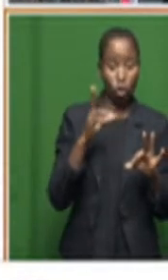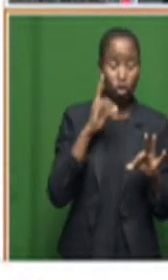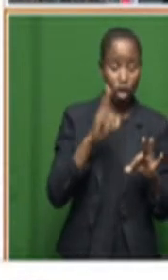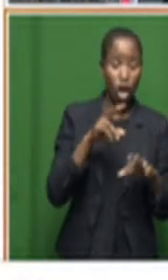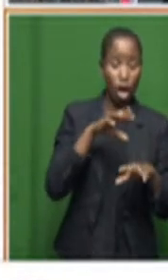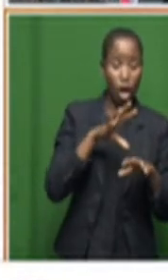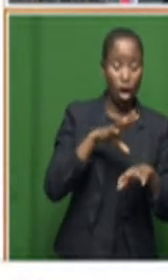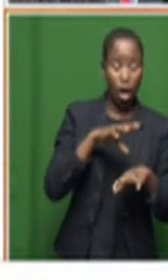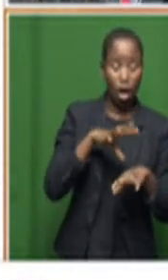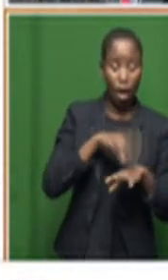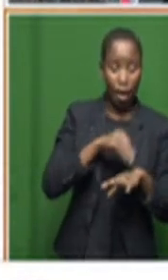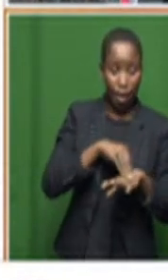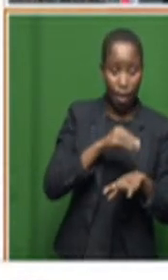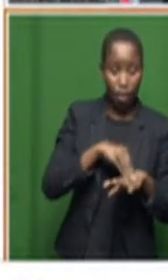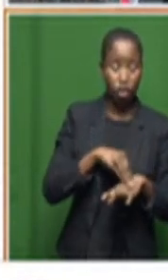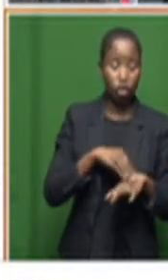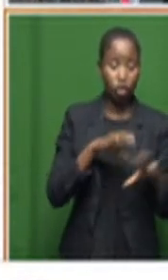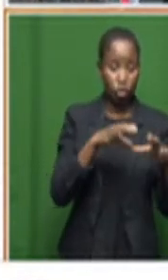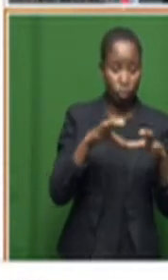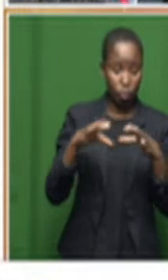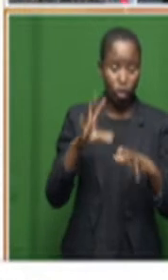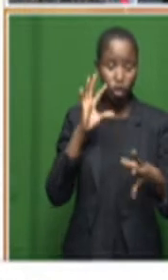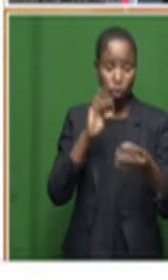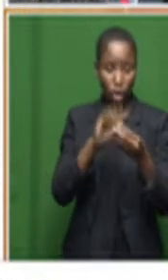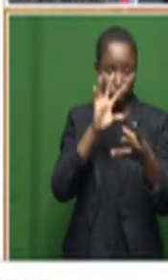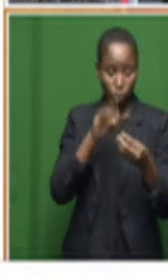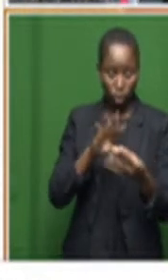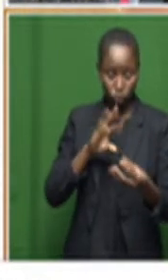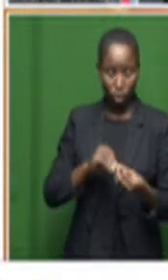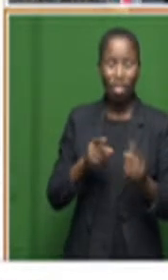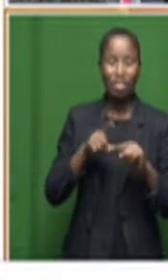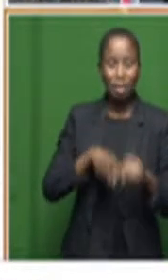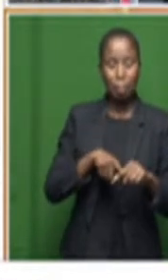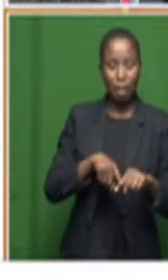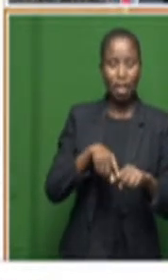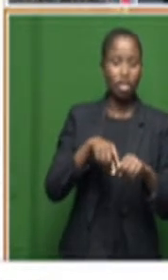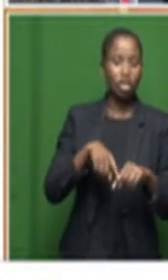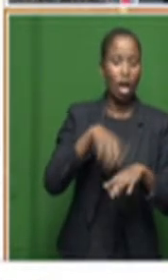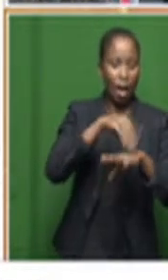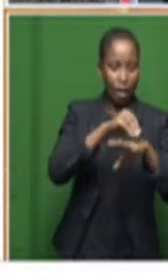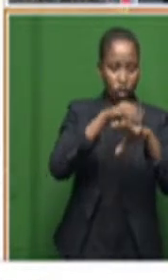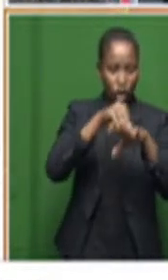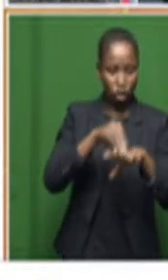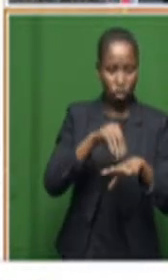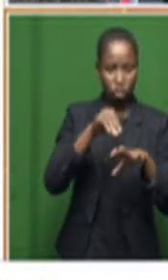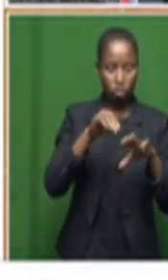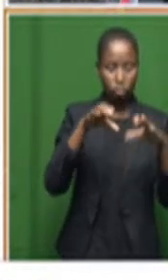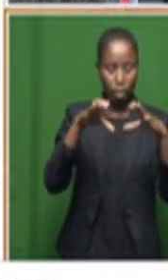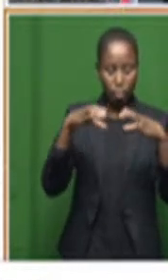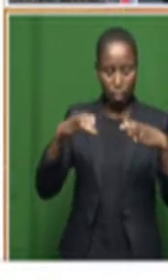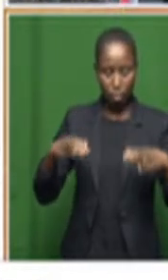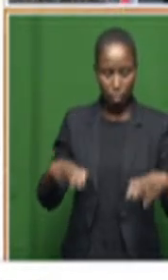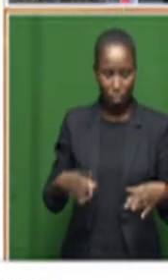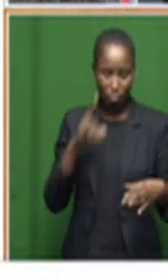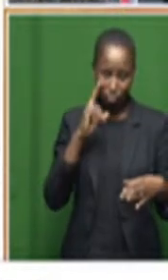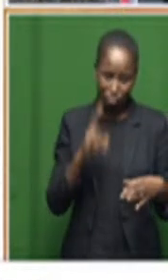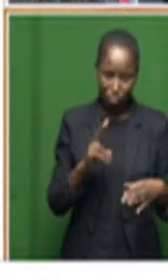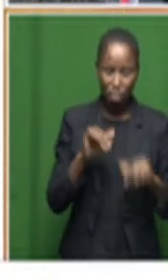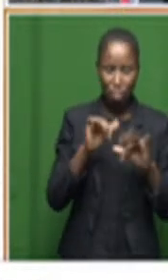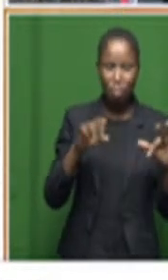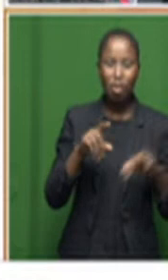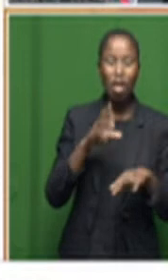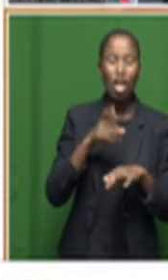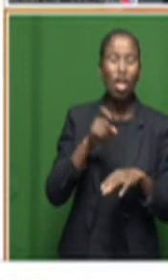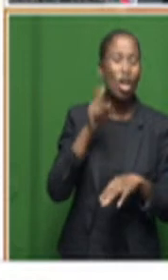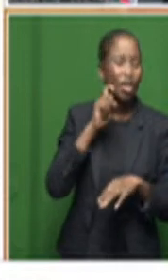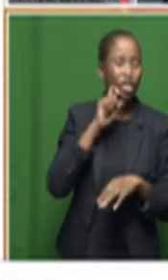is the percentage of total vaccinations in each of the age groups. You may ask why we're seeing people under the age of 35